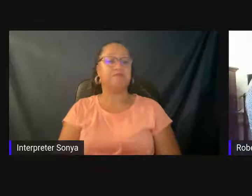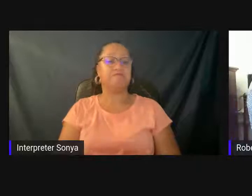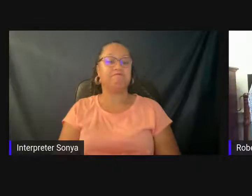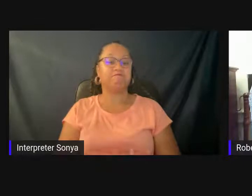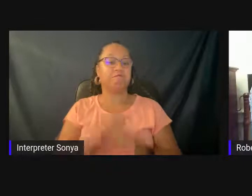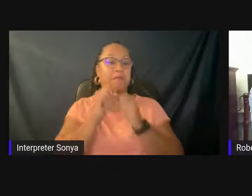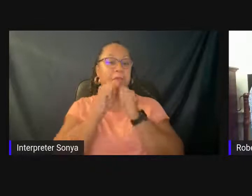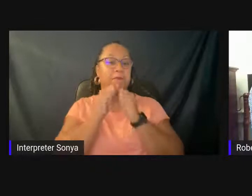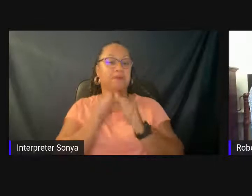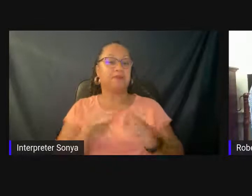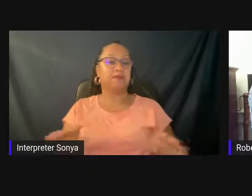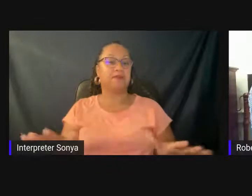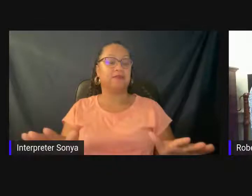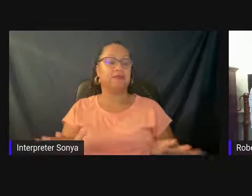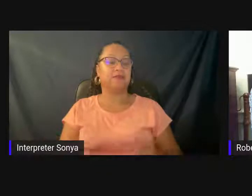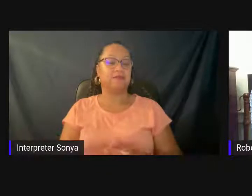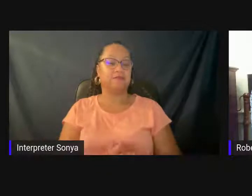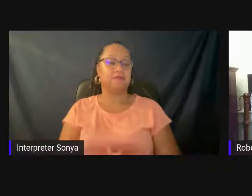Blessings.